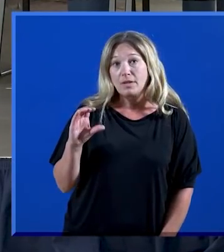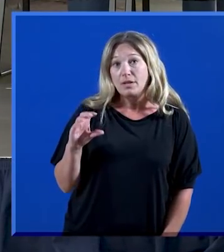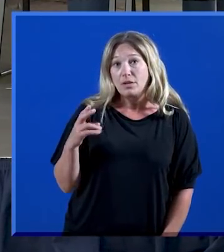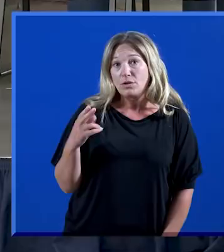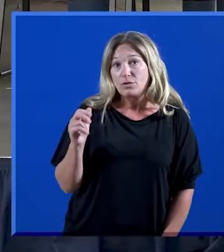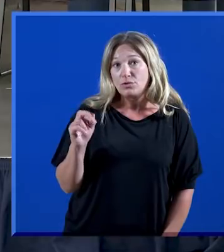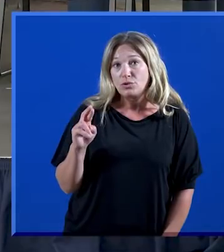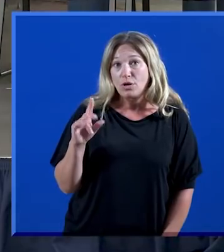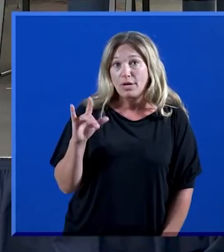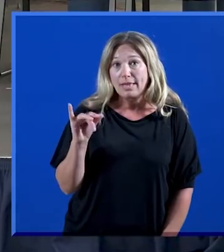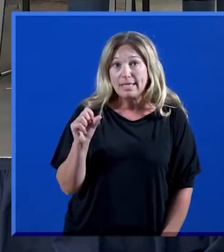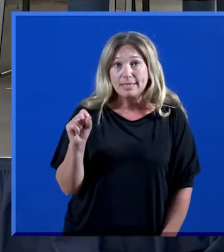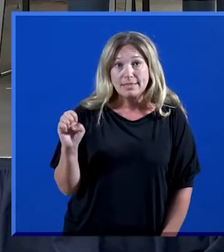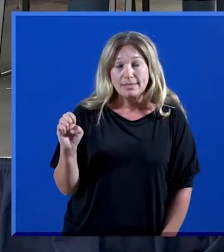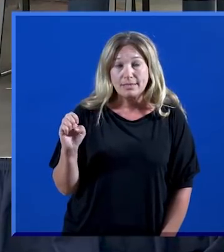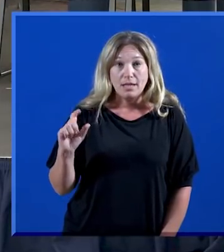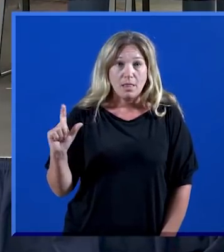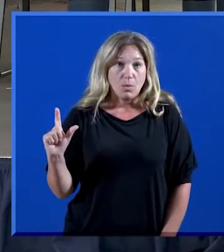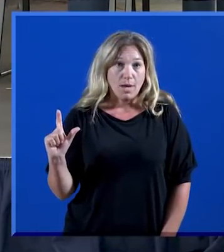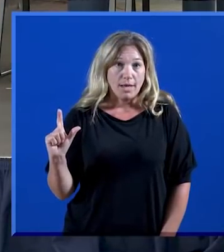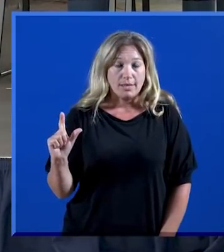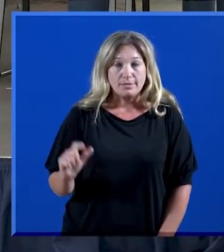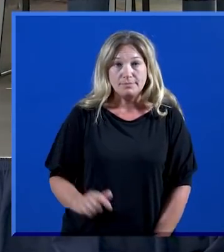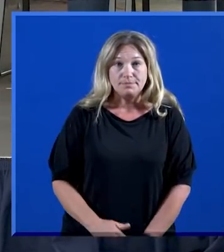Charlize Lewyan.